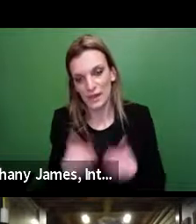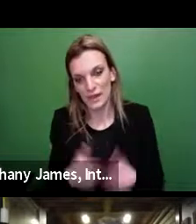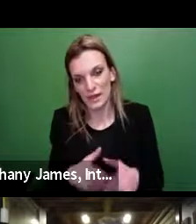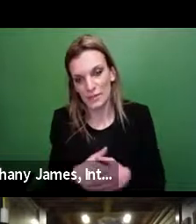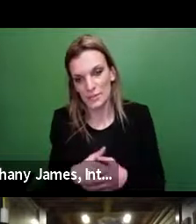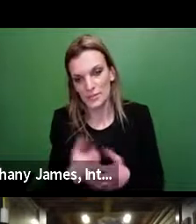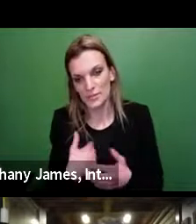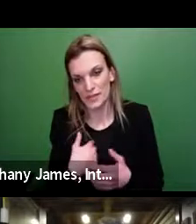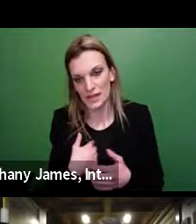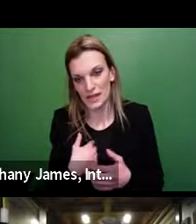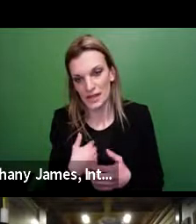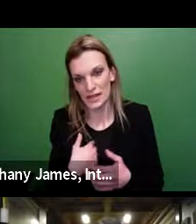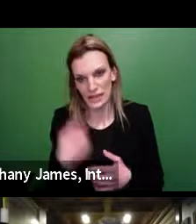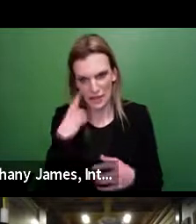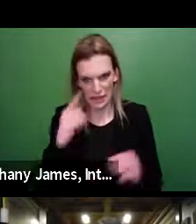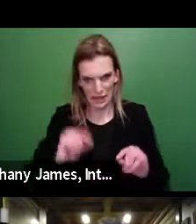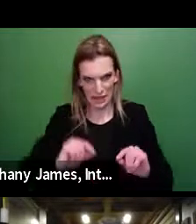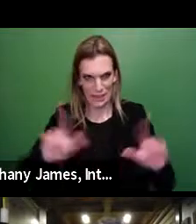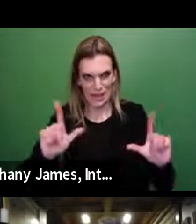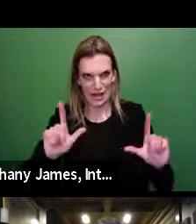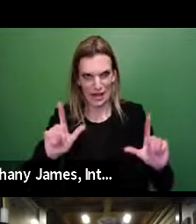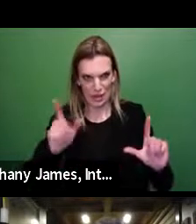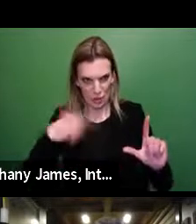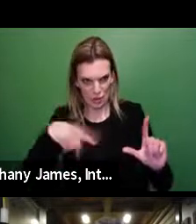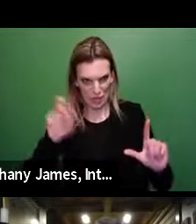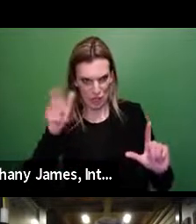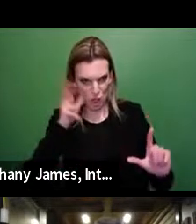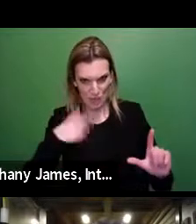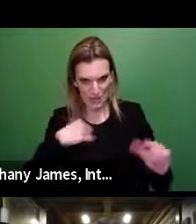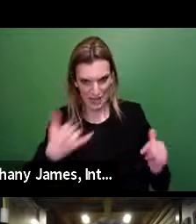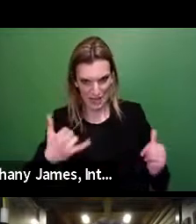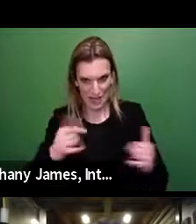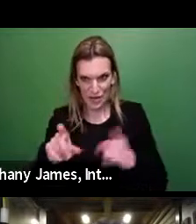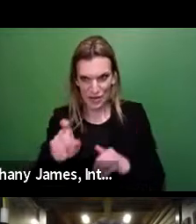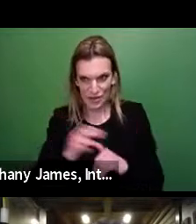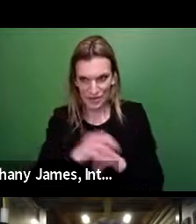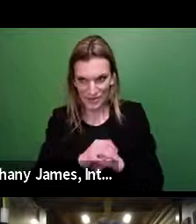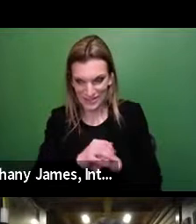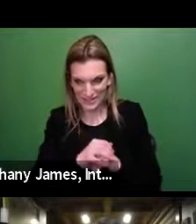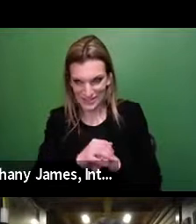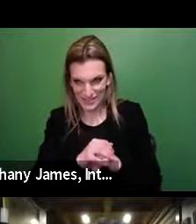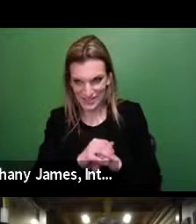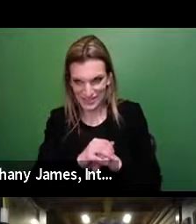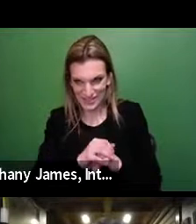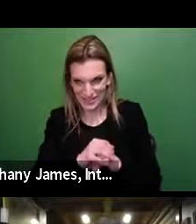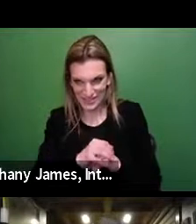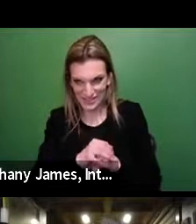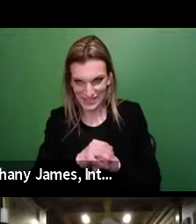I think I'm on, and everybody could hear me now. Yes, ma'am.